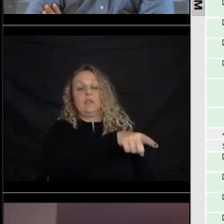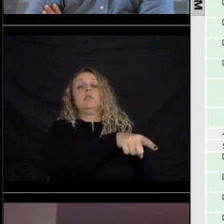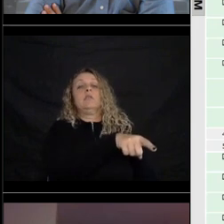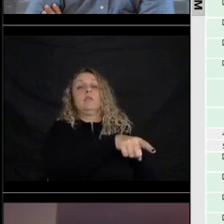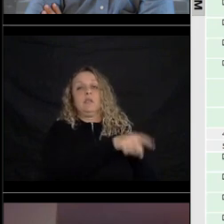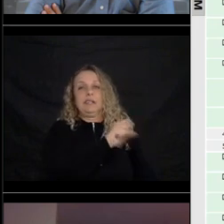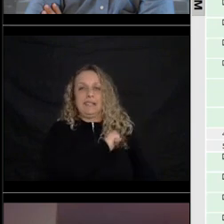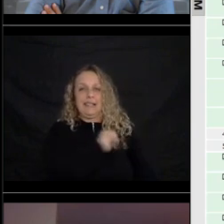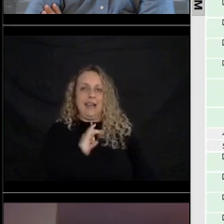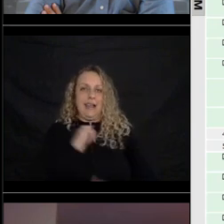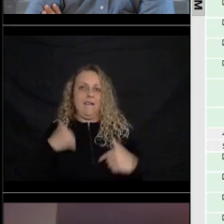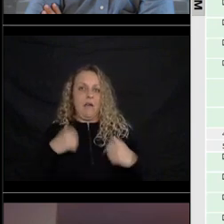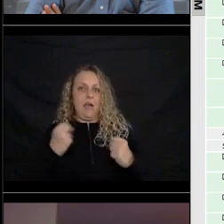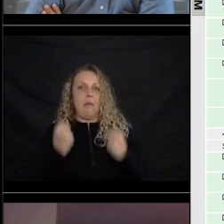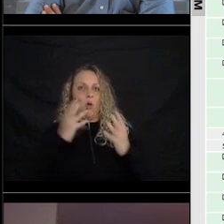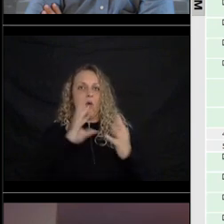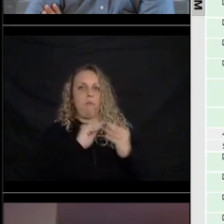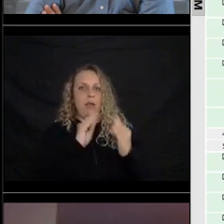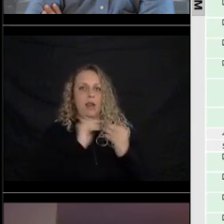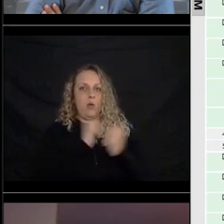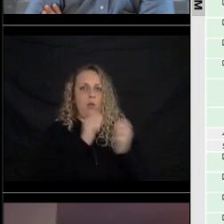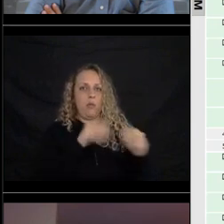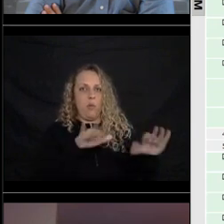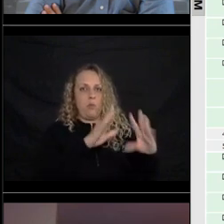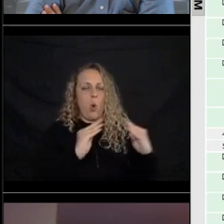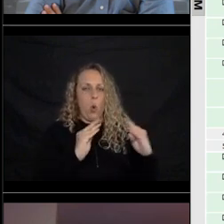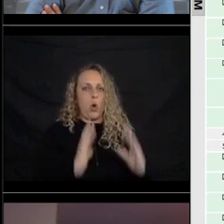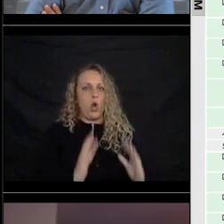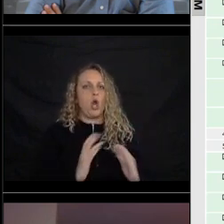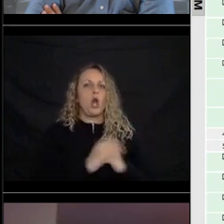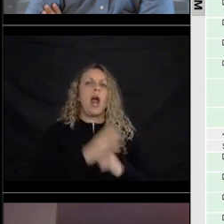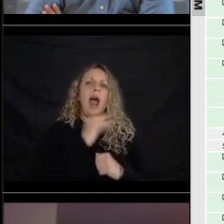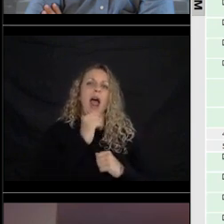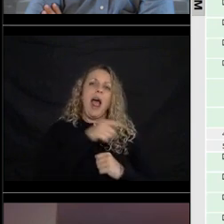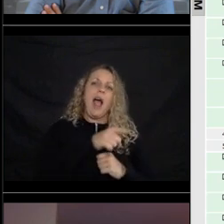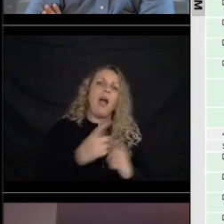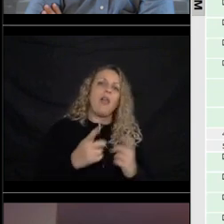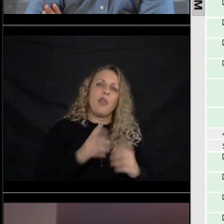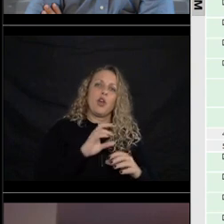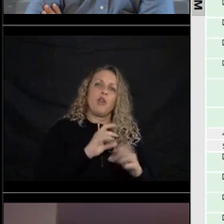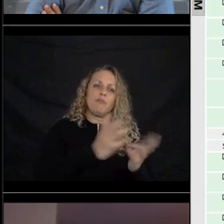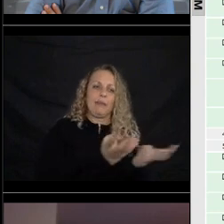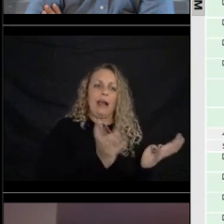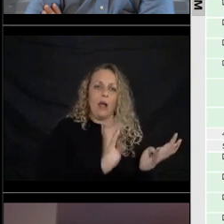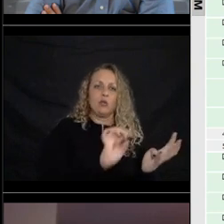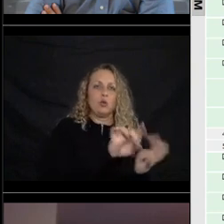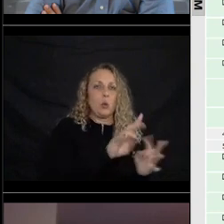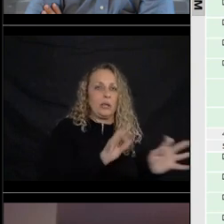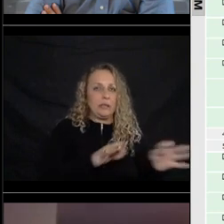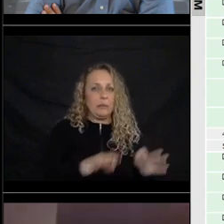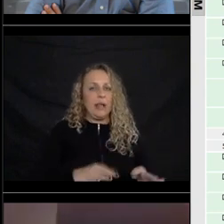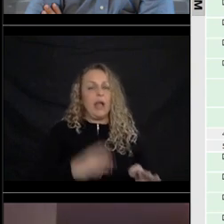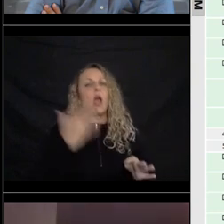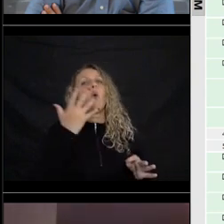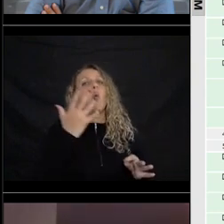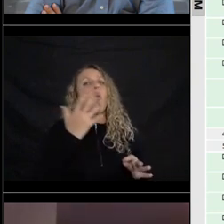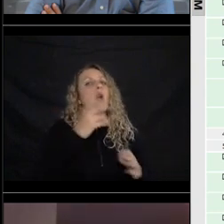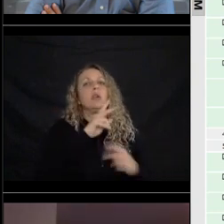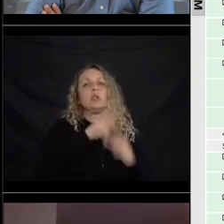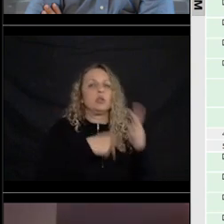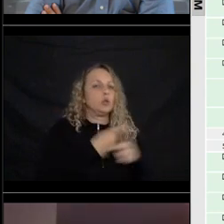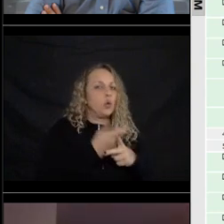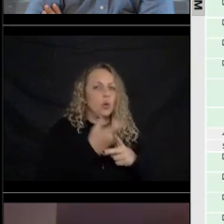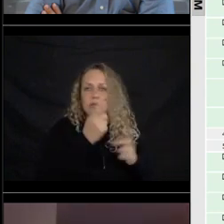had multiple meetings with the property owner and their counsel to explain what sorts of